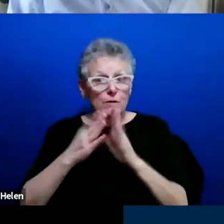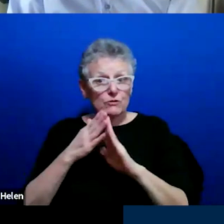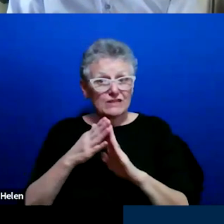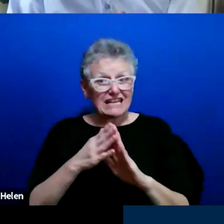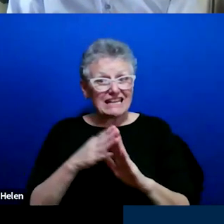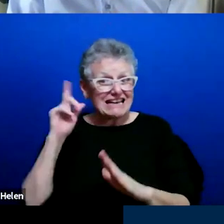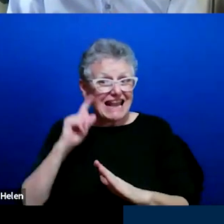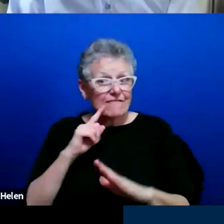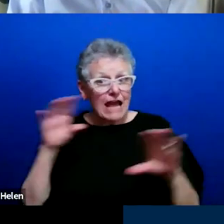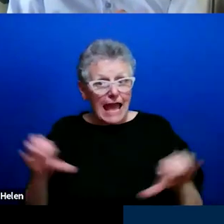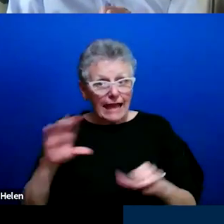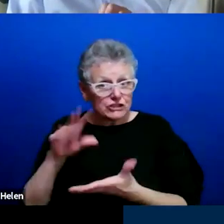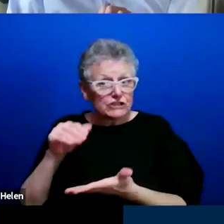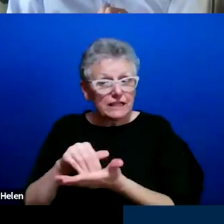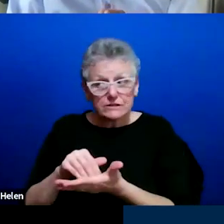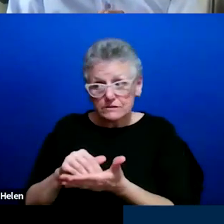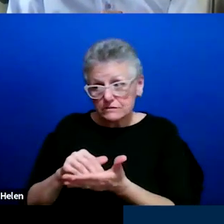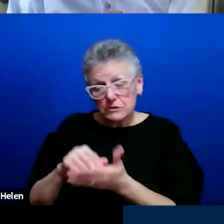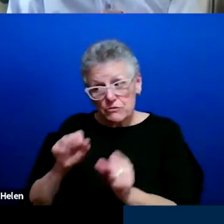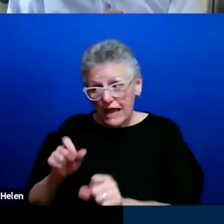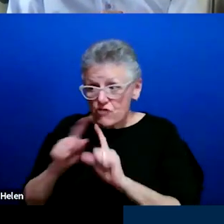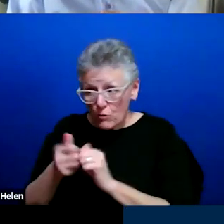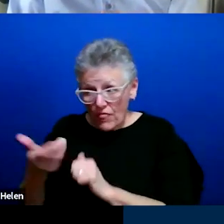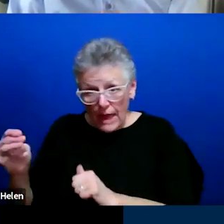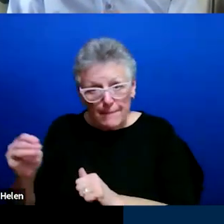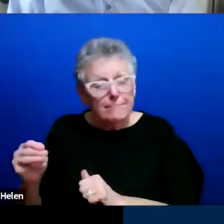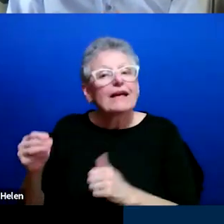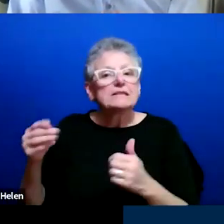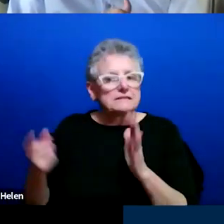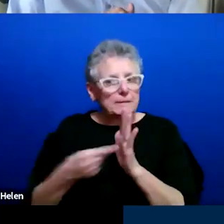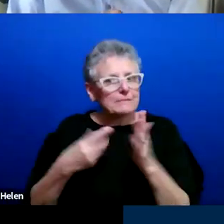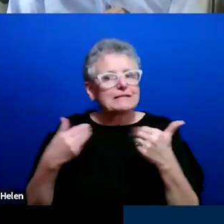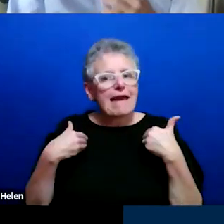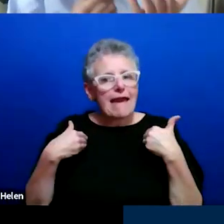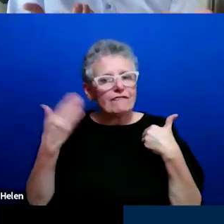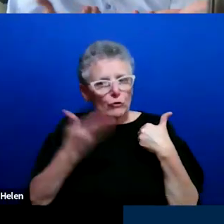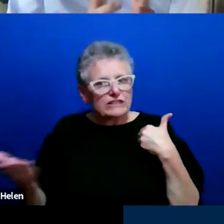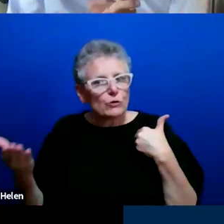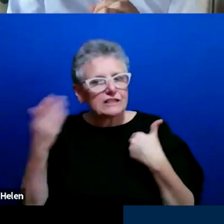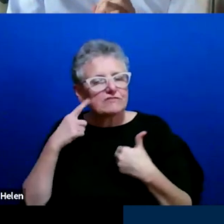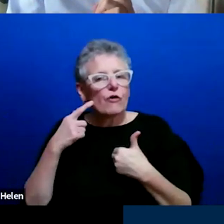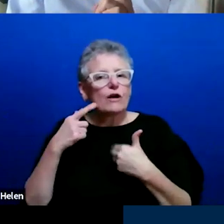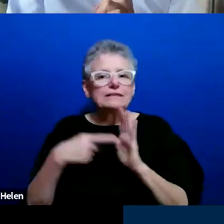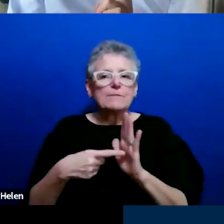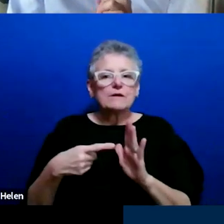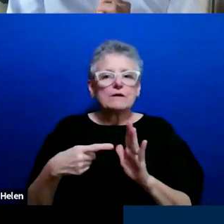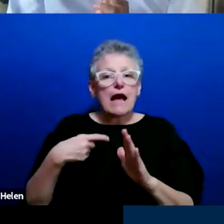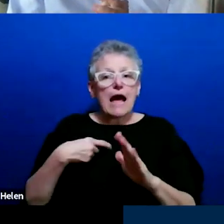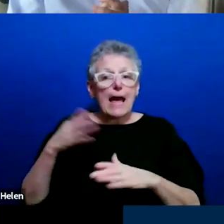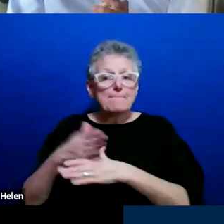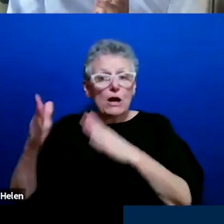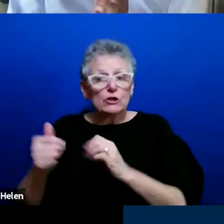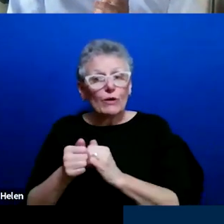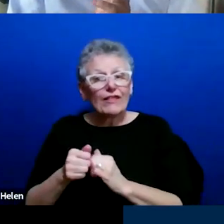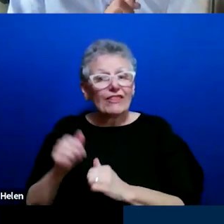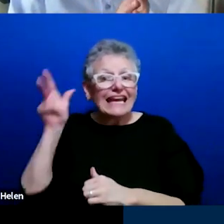action centers. They often have sometimes may have resources. For example, I partnered with Hearing, Speech, and